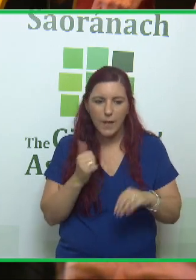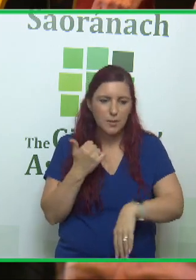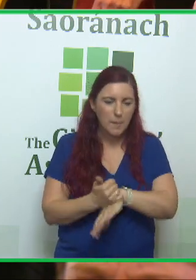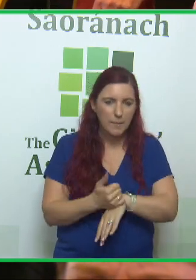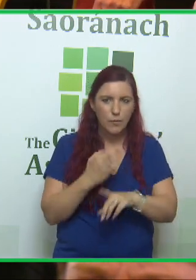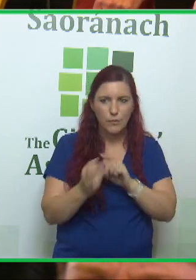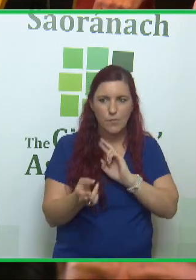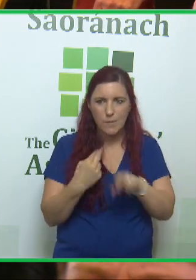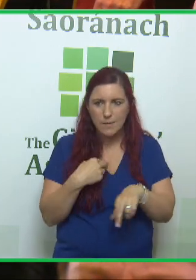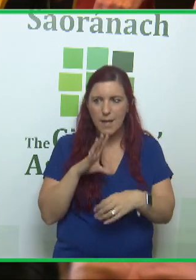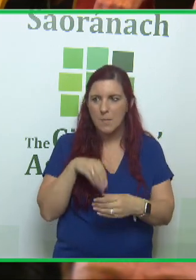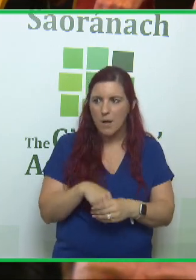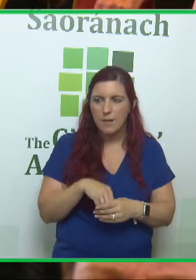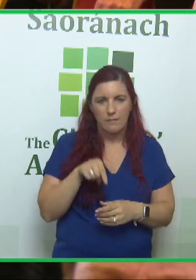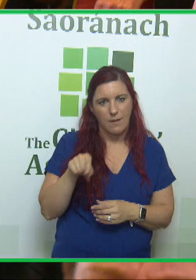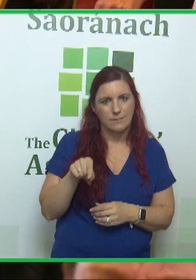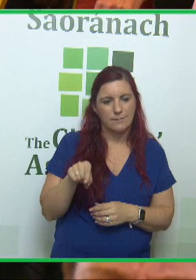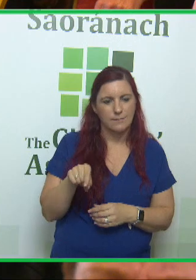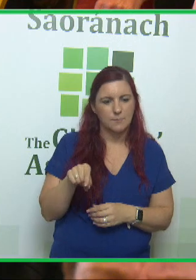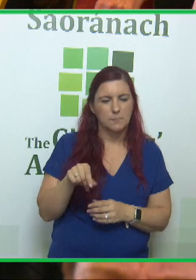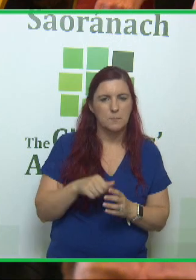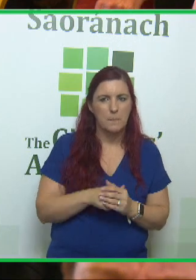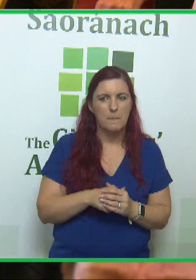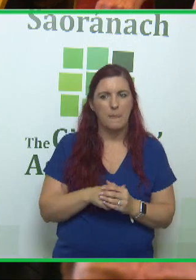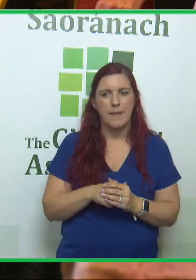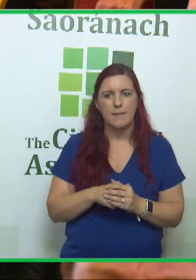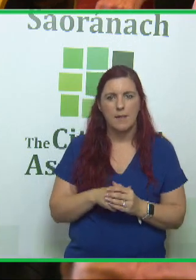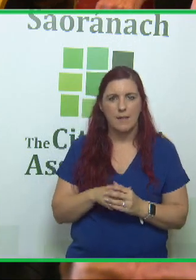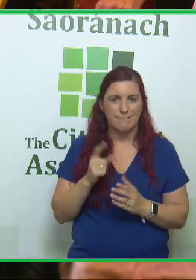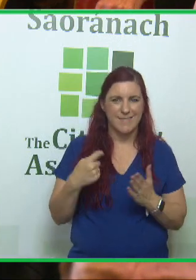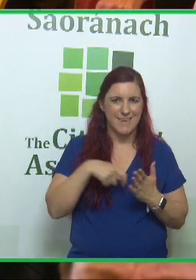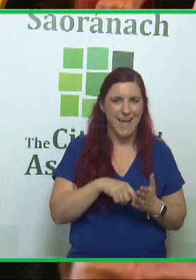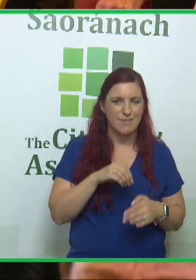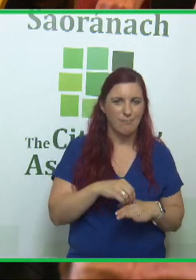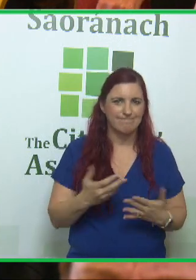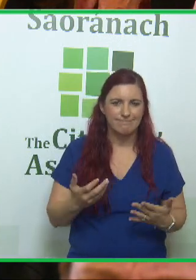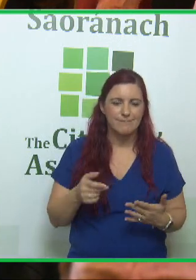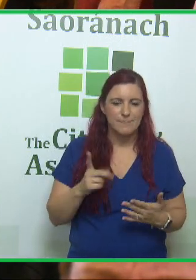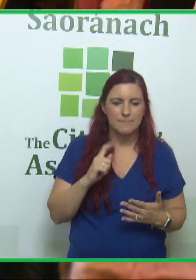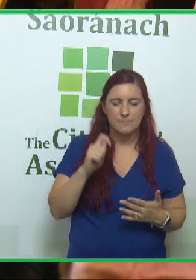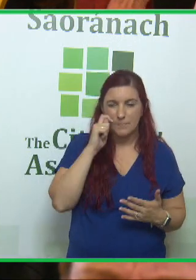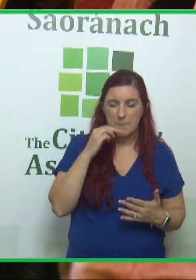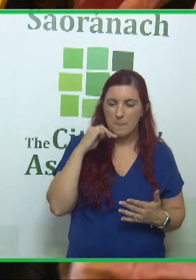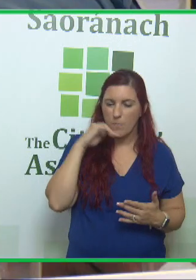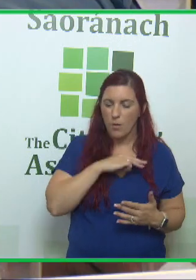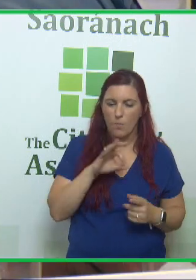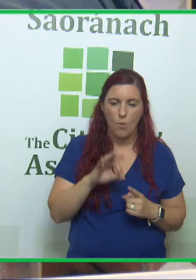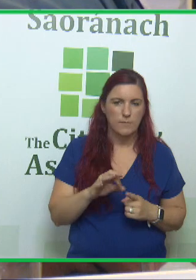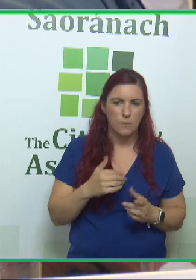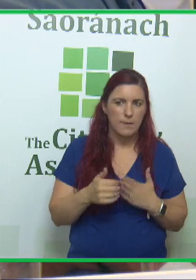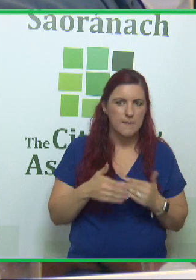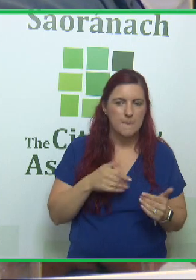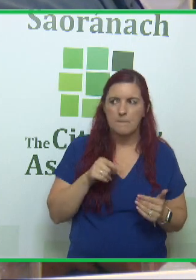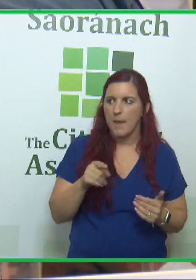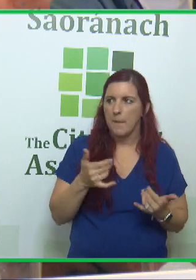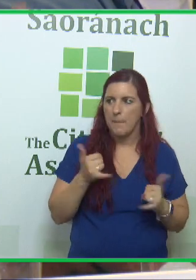as a core part of the overall strategy, it's an add-on. So again, I think it's a crucial point that, and it might be